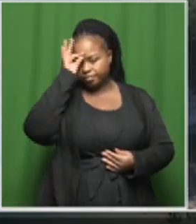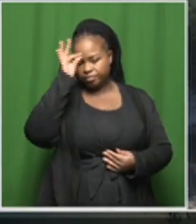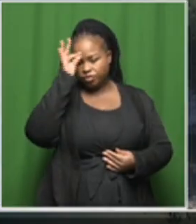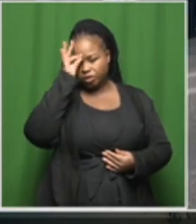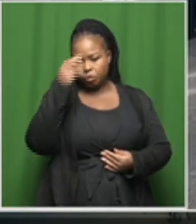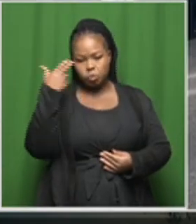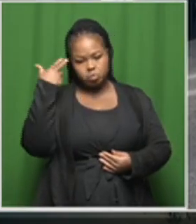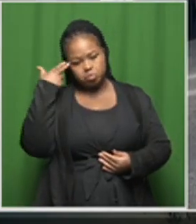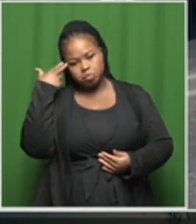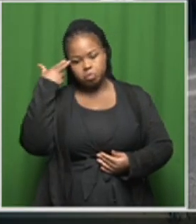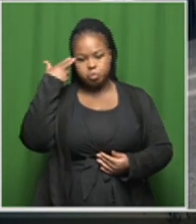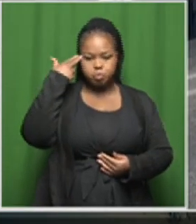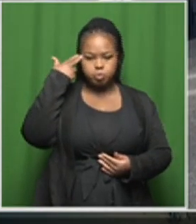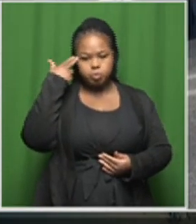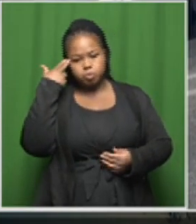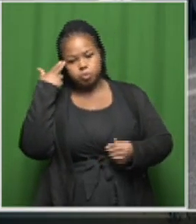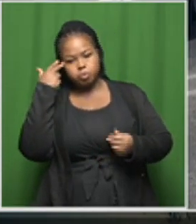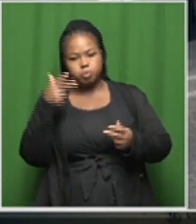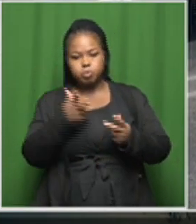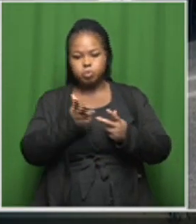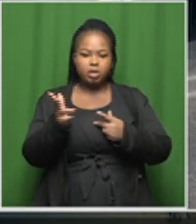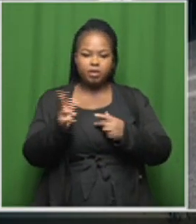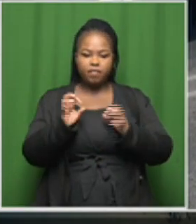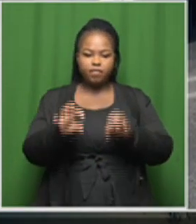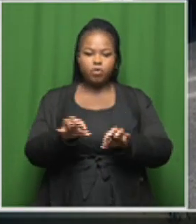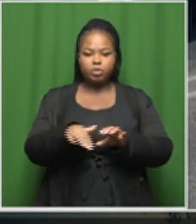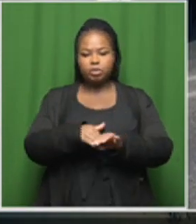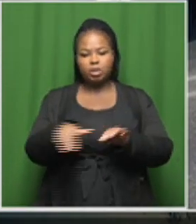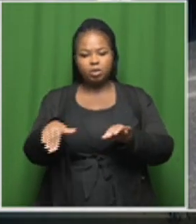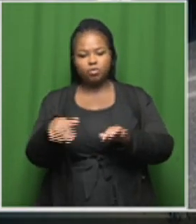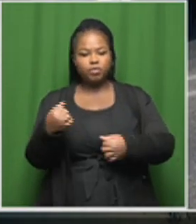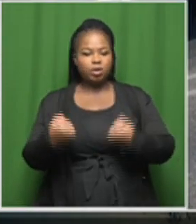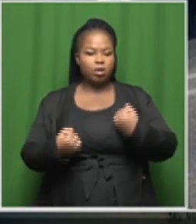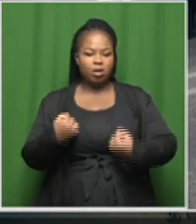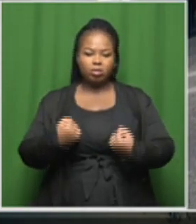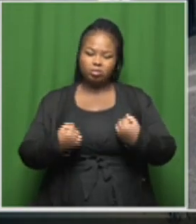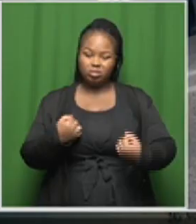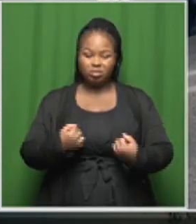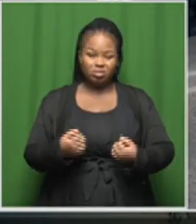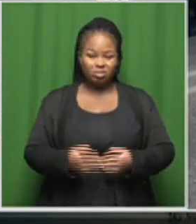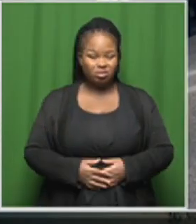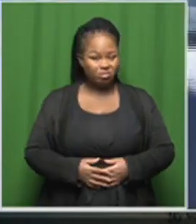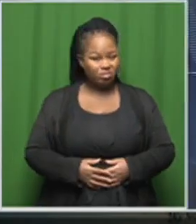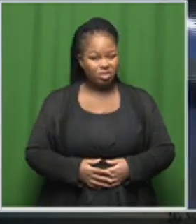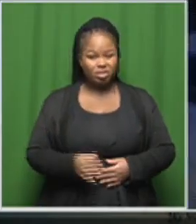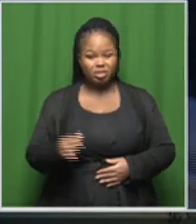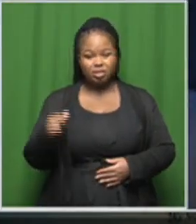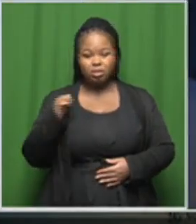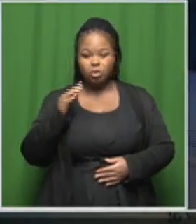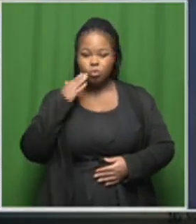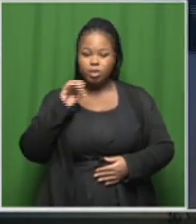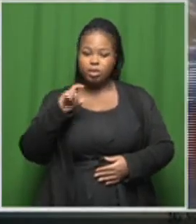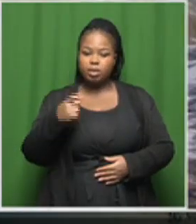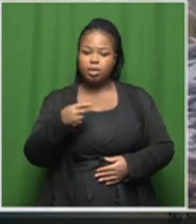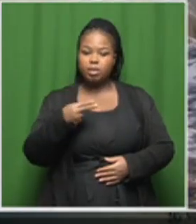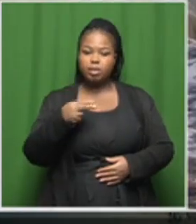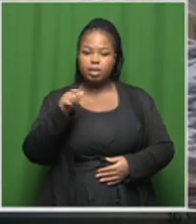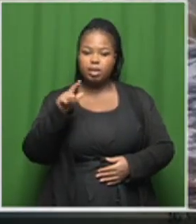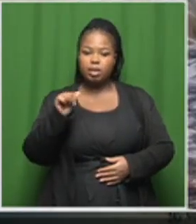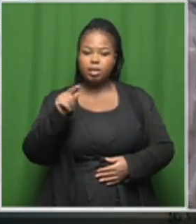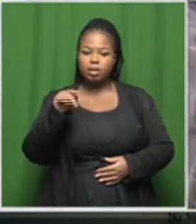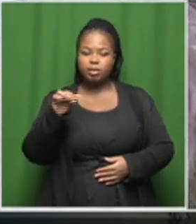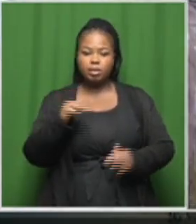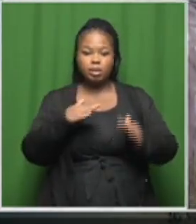gun pointed, forced off the road, out of their cars. He even mentioned when we were at the Gqeberha house yesterday, which was